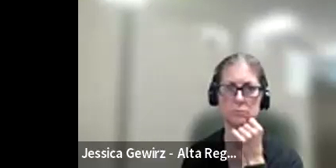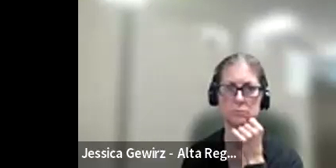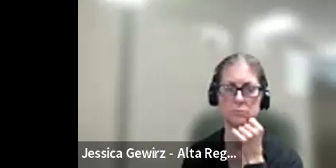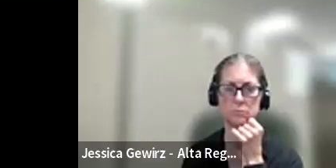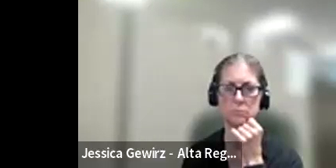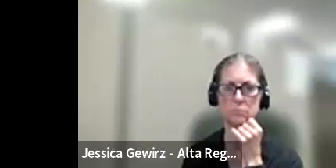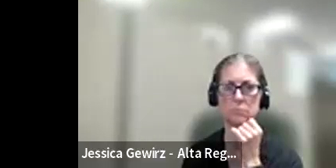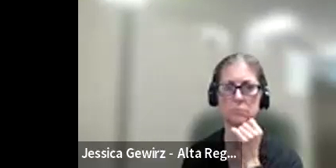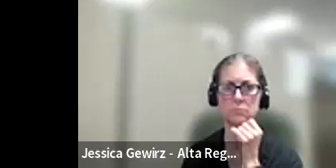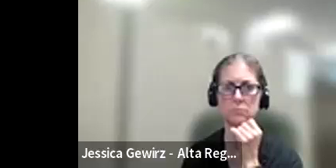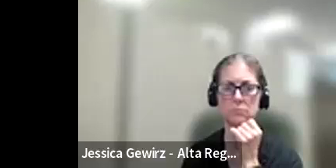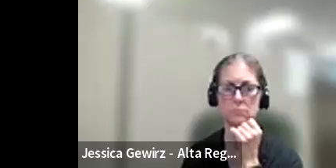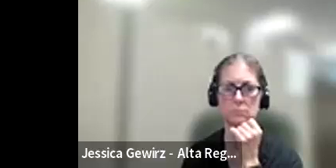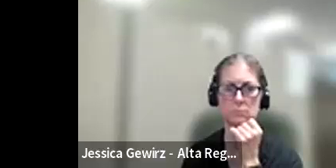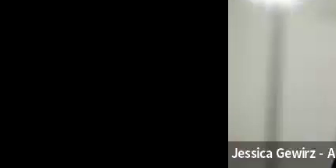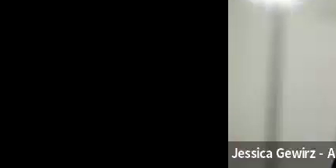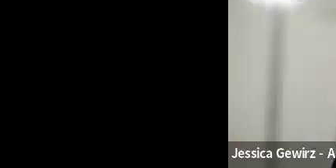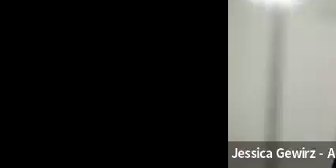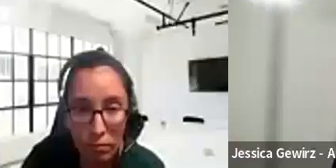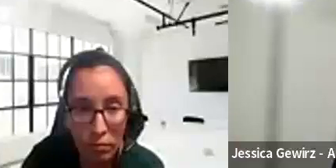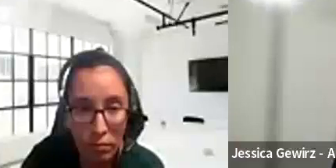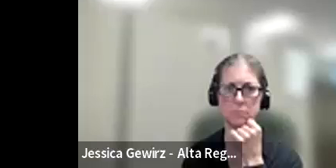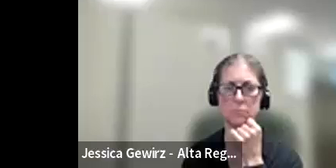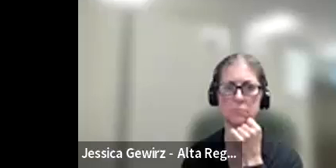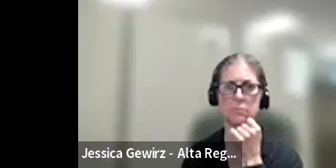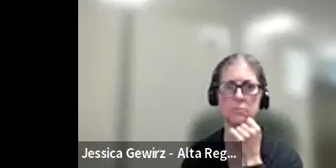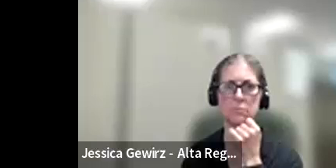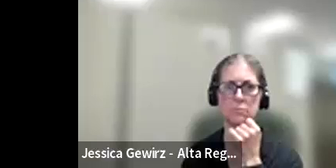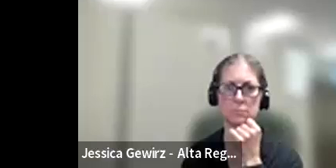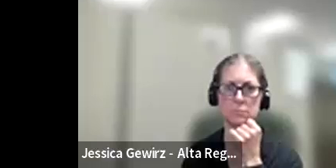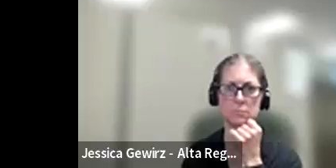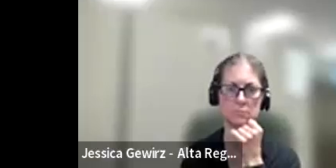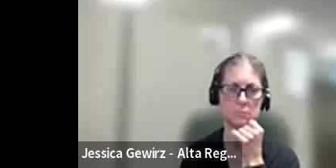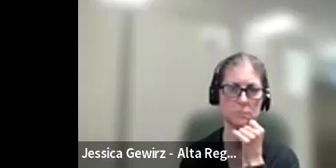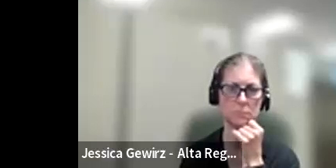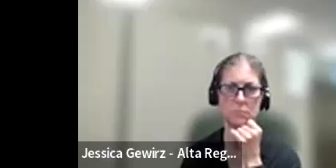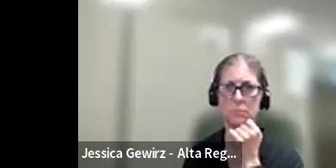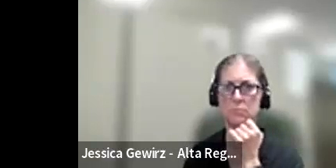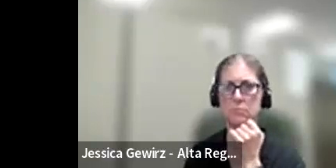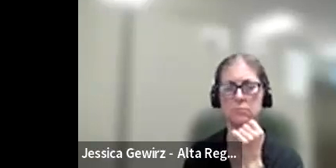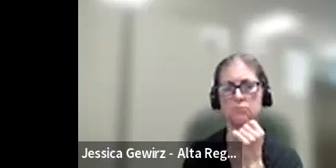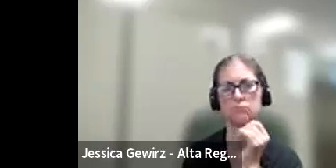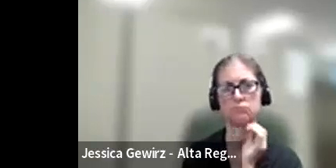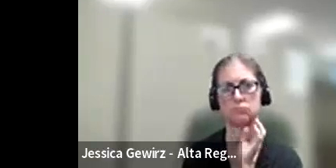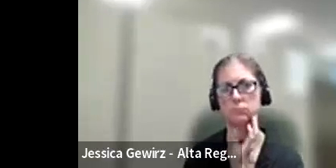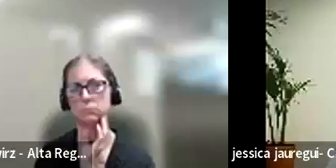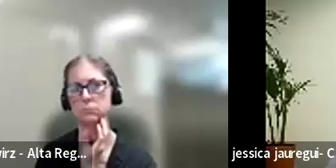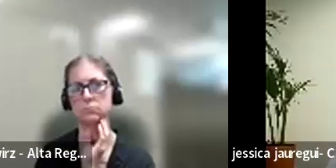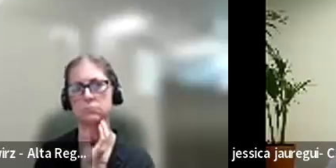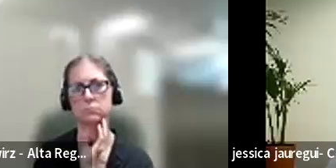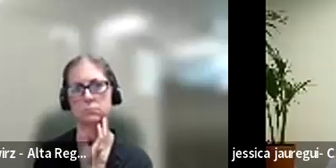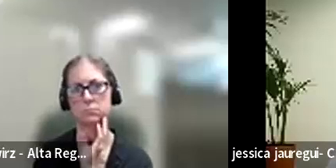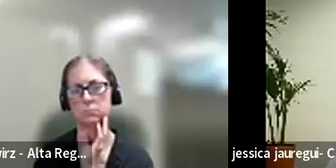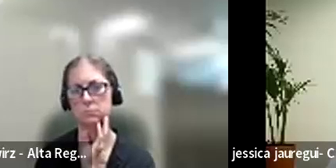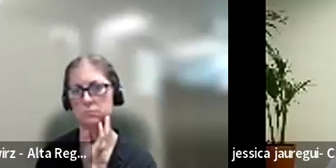assistant. So just wanted to throw that out there. We've not heard of issues going on. I will say that we are really concerned